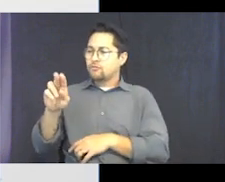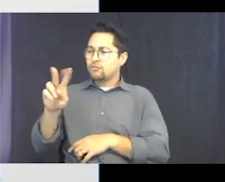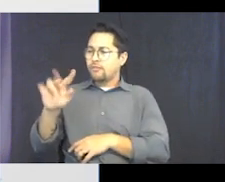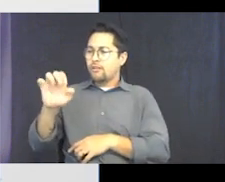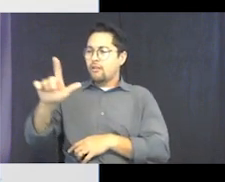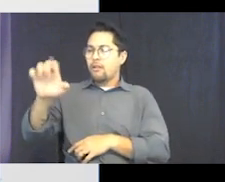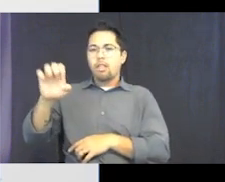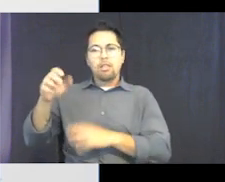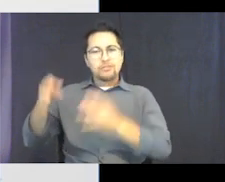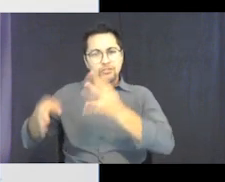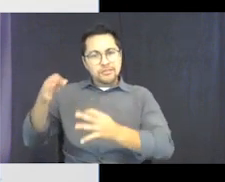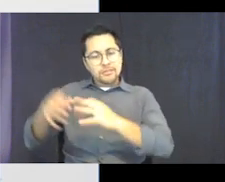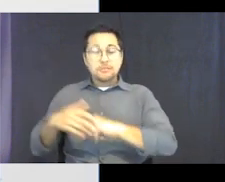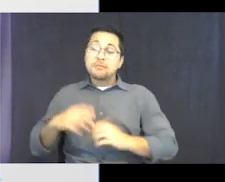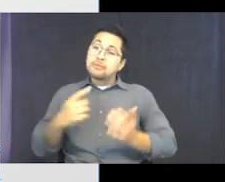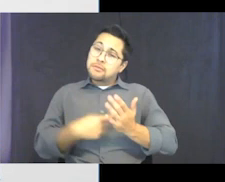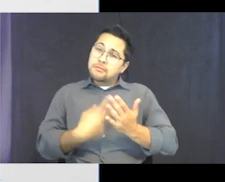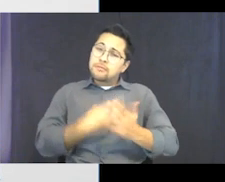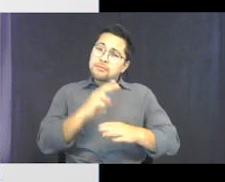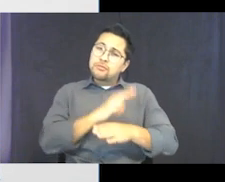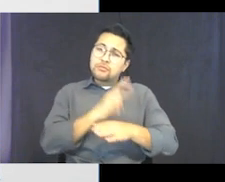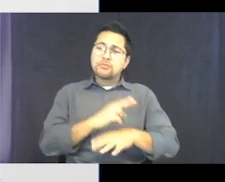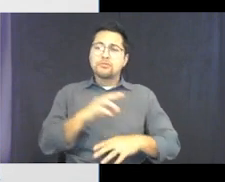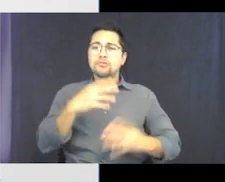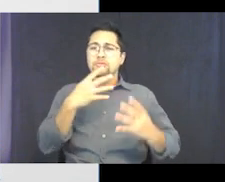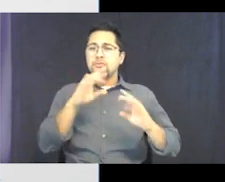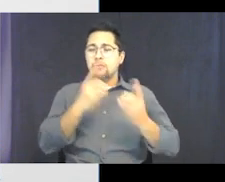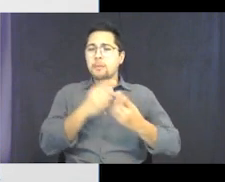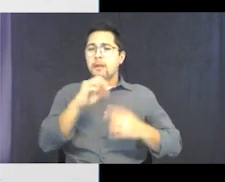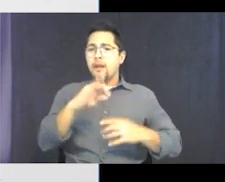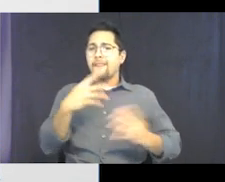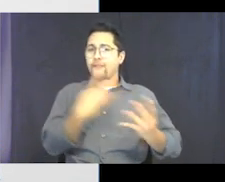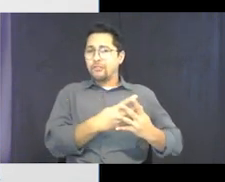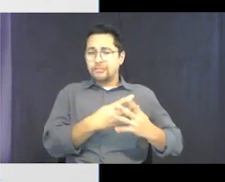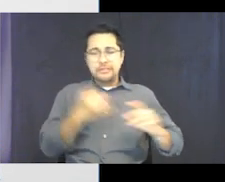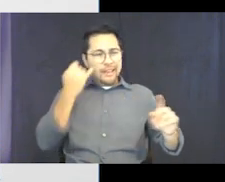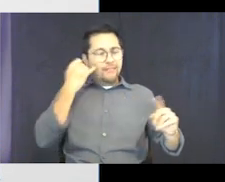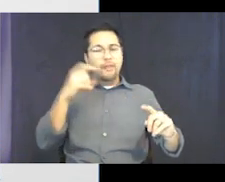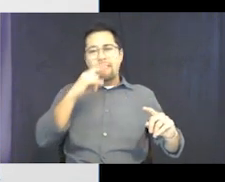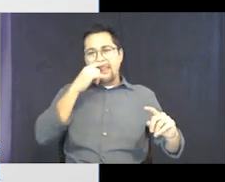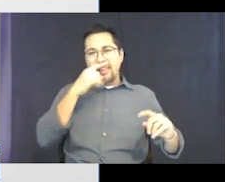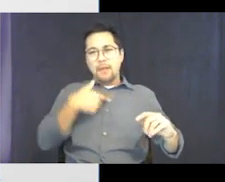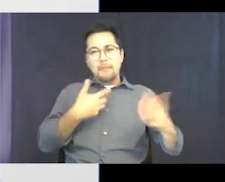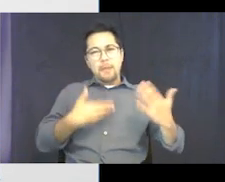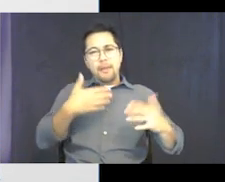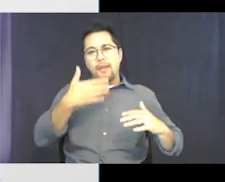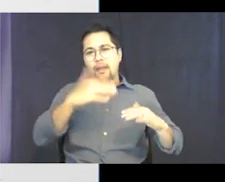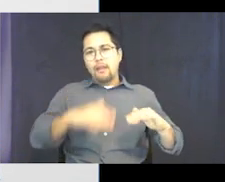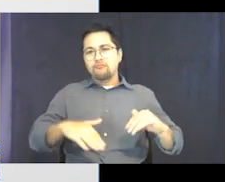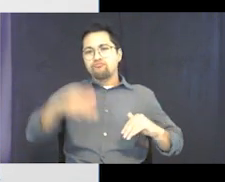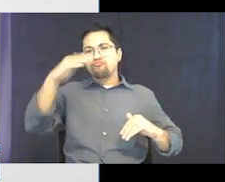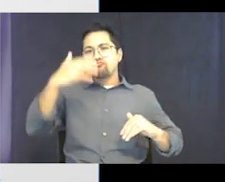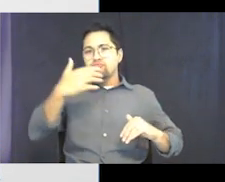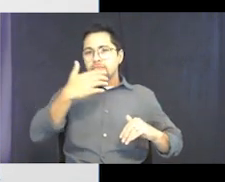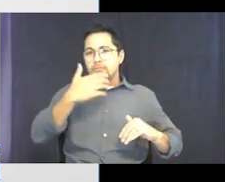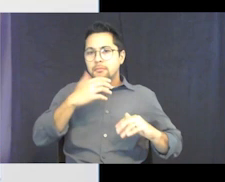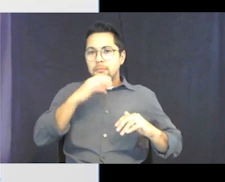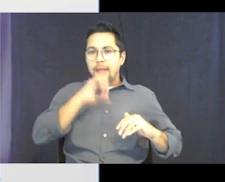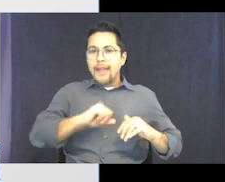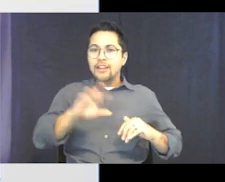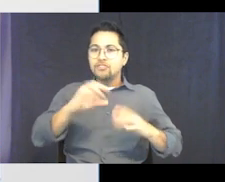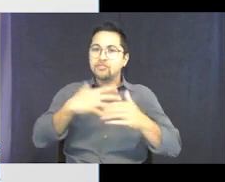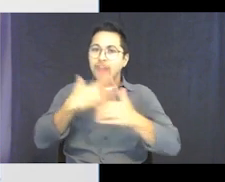Justice. Sometimes we use the Department of Corrections if we have a kiddo that may age out of the system. For example, he or she may